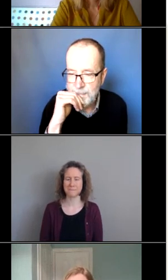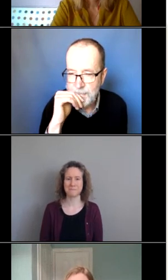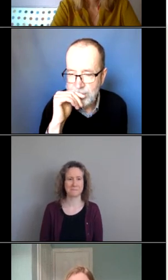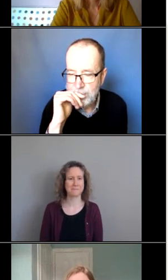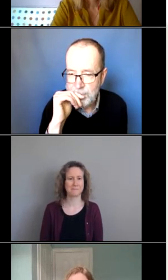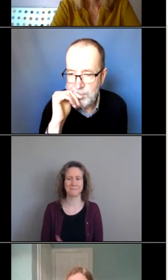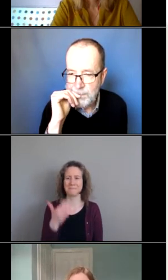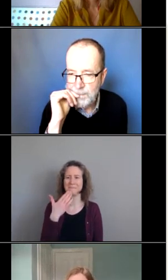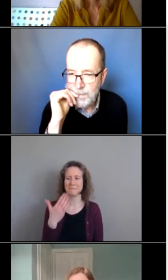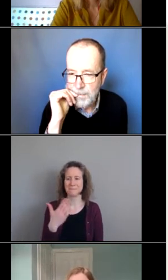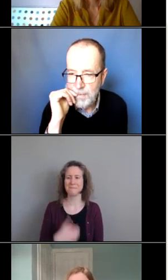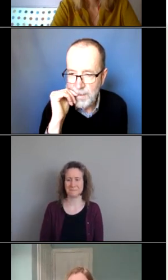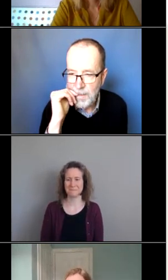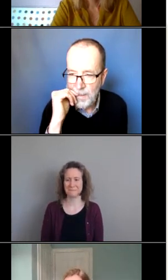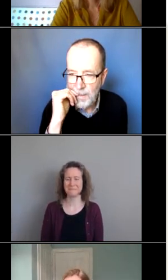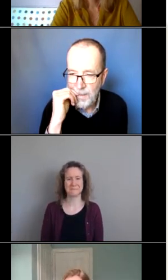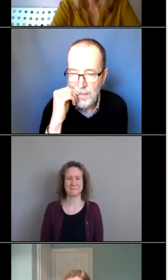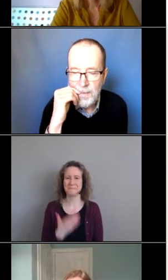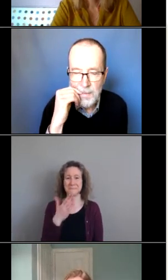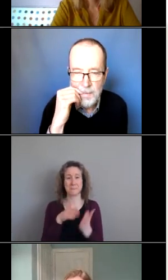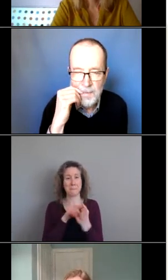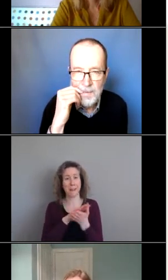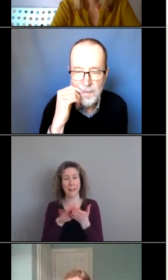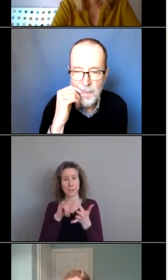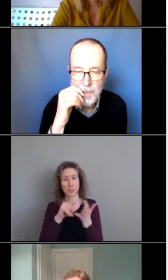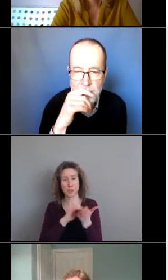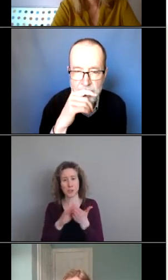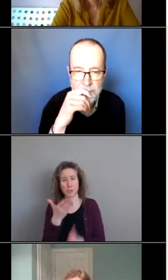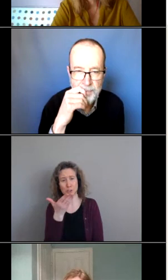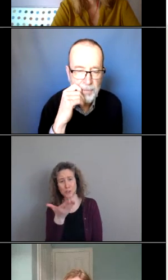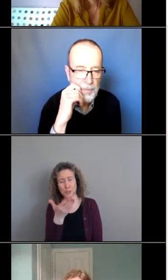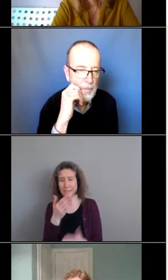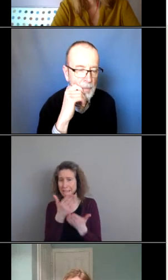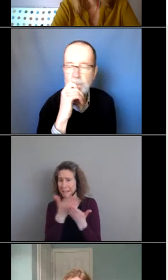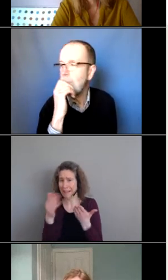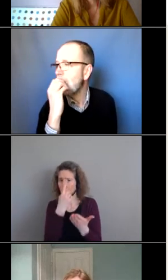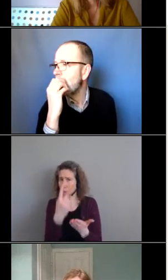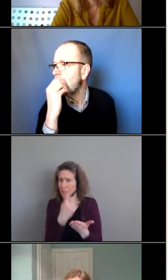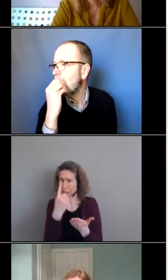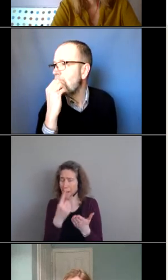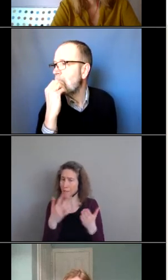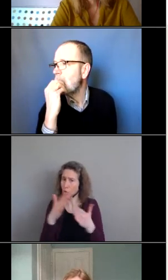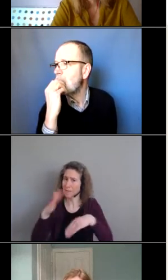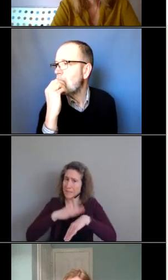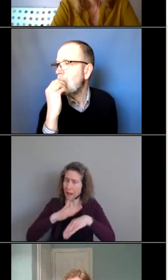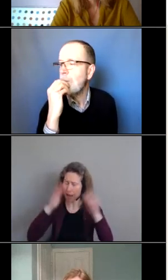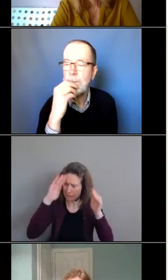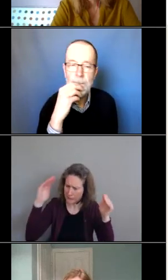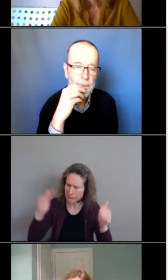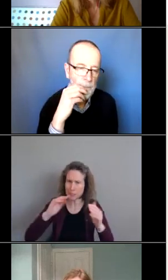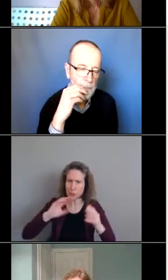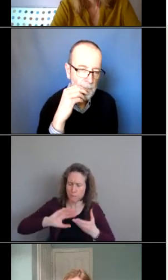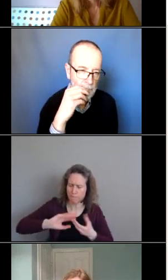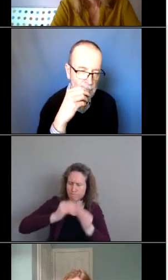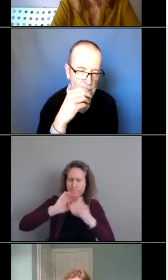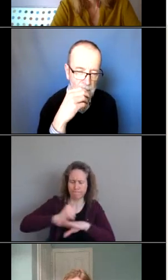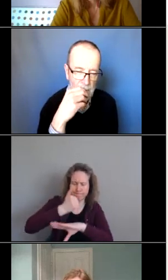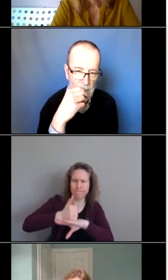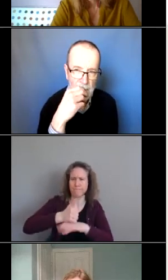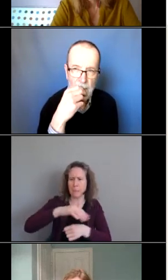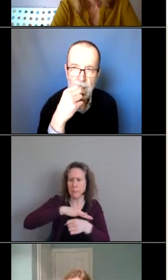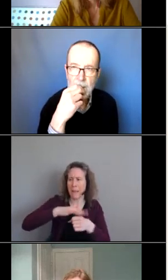Thank you, Audrey. Mahesh, clearly you've devoted quite a bit of your time to creating spaces, to getting out to